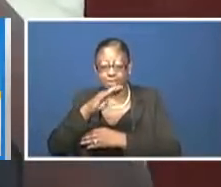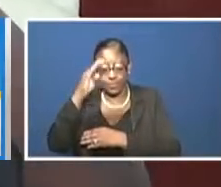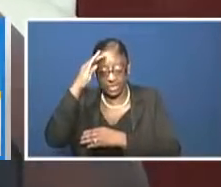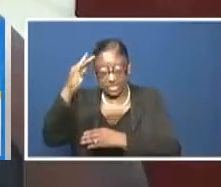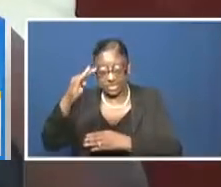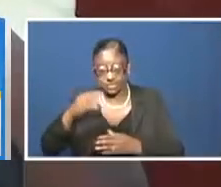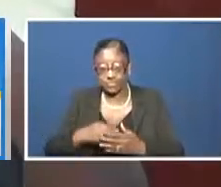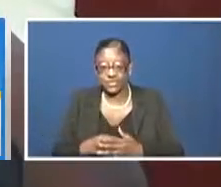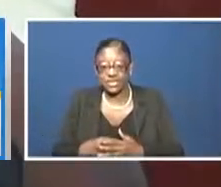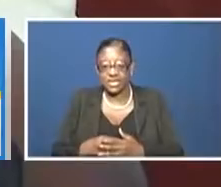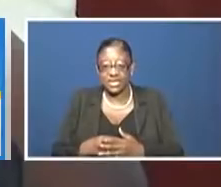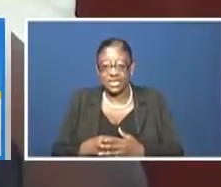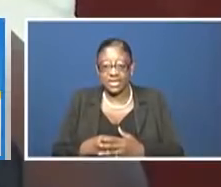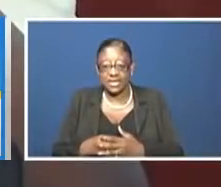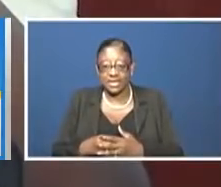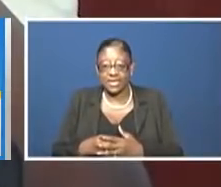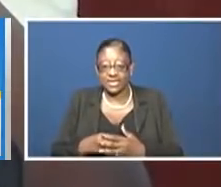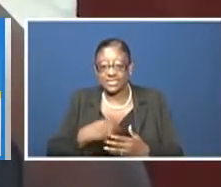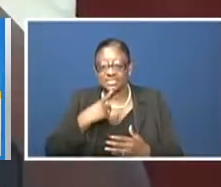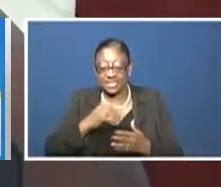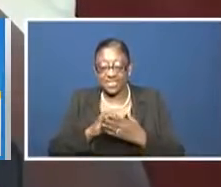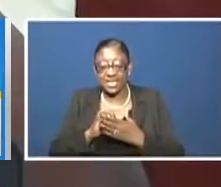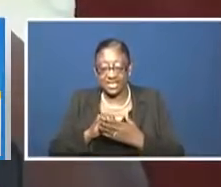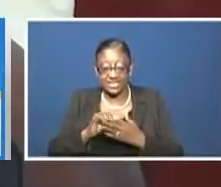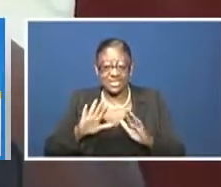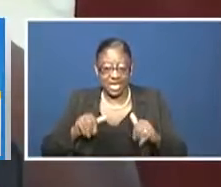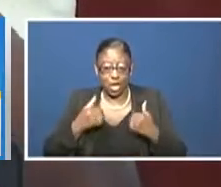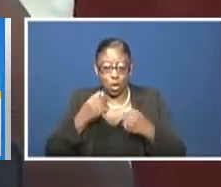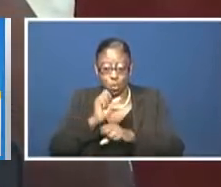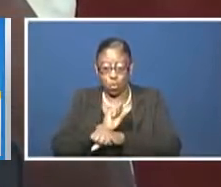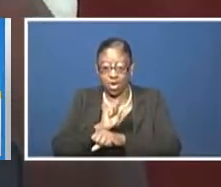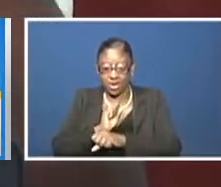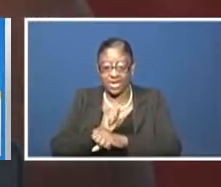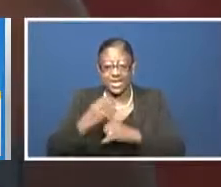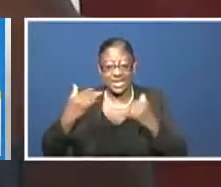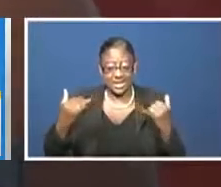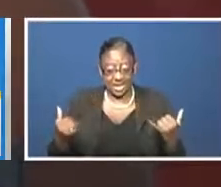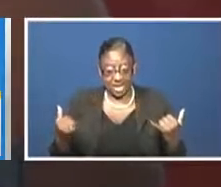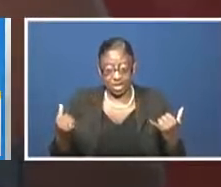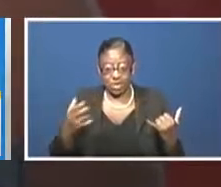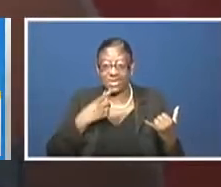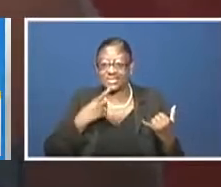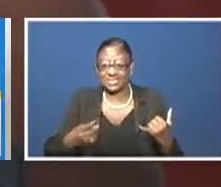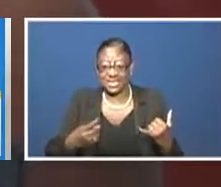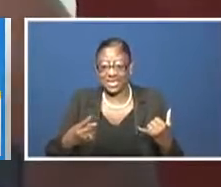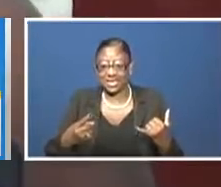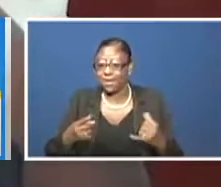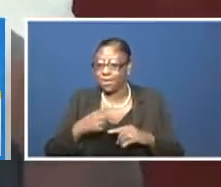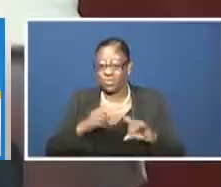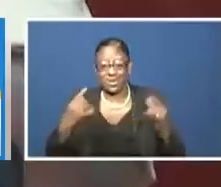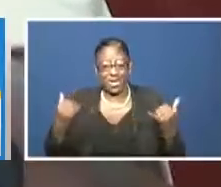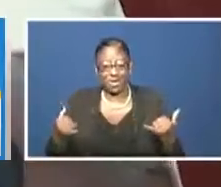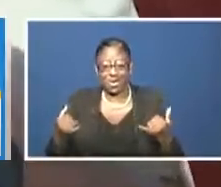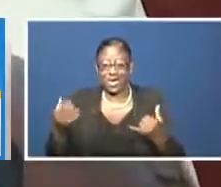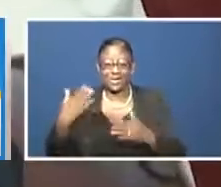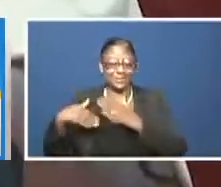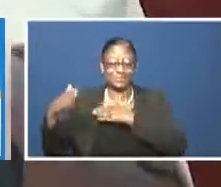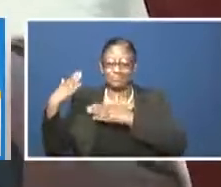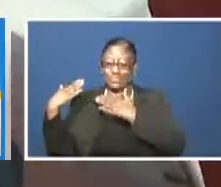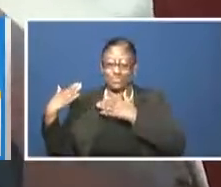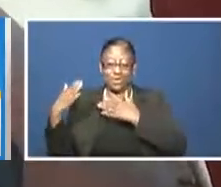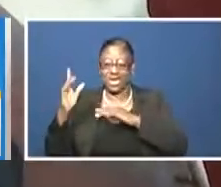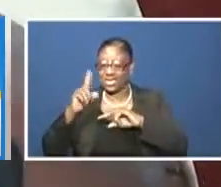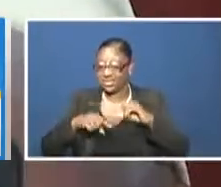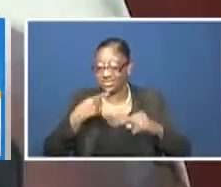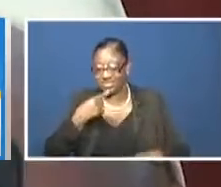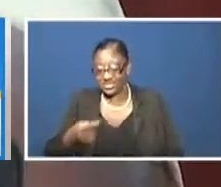my documents. That's how that worked. But now I could say that. I couldn't say it then because, there was a whole lot of stuff people